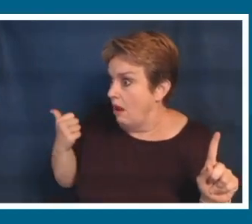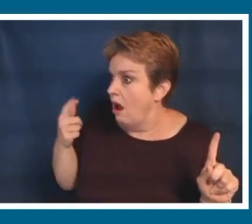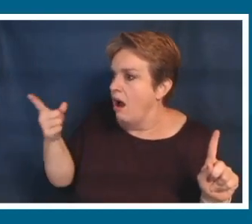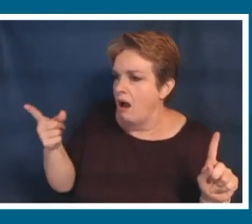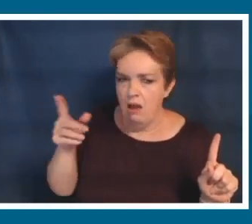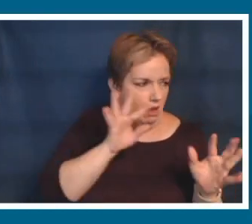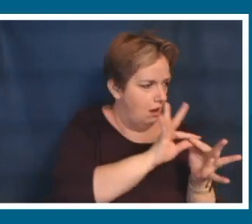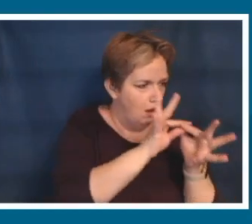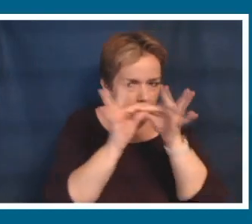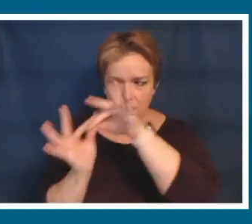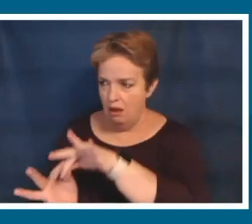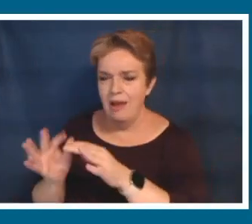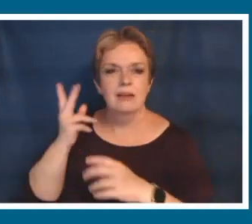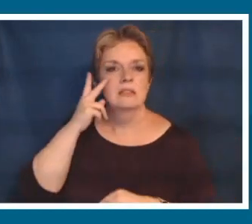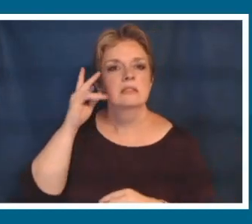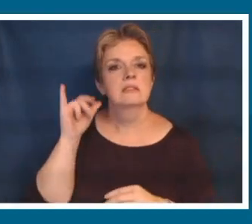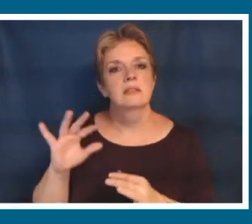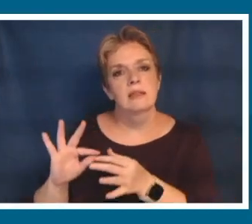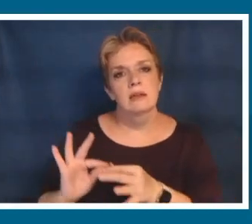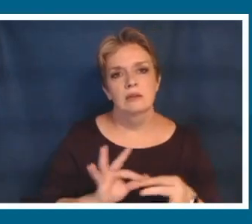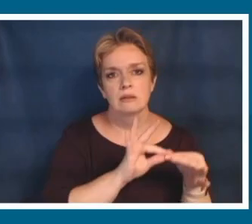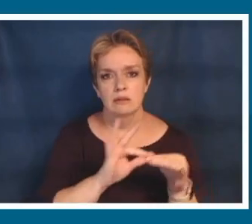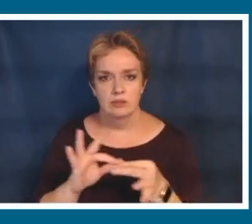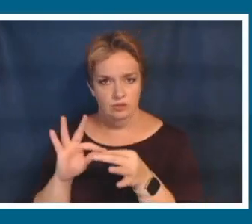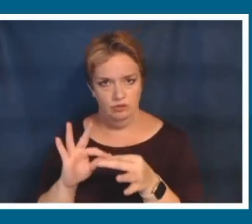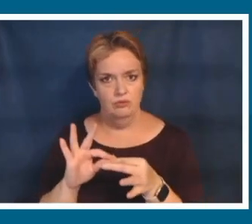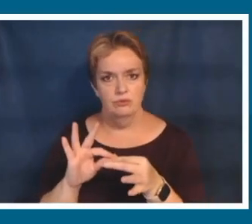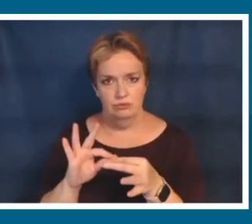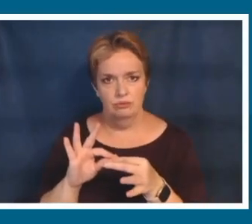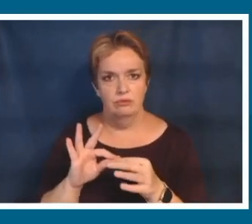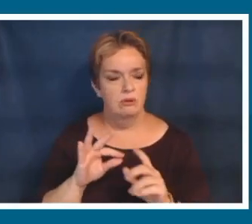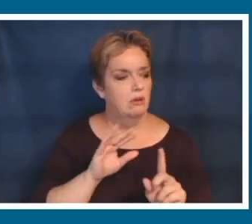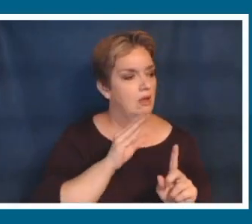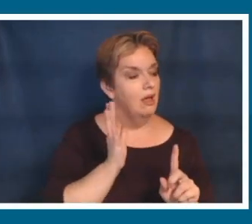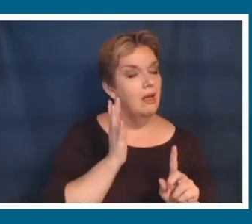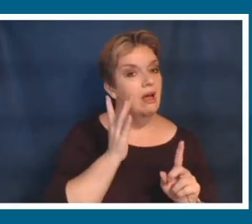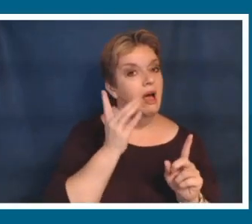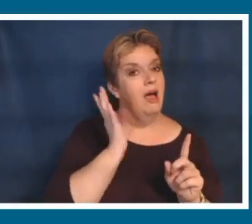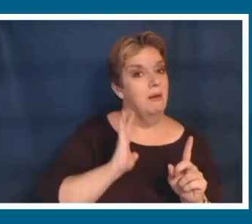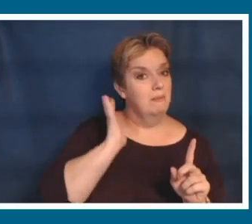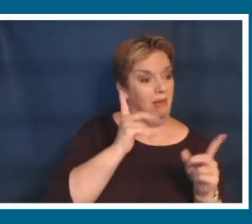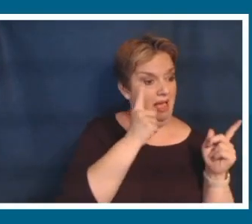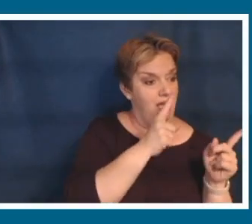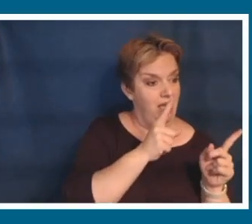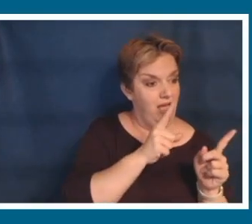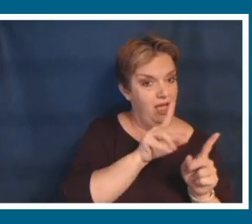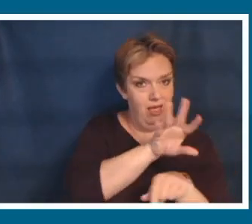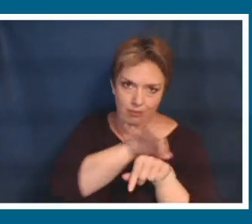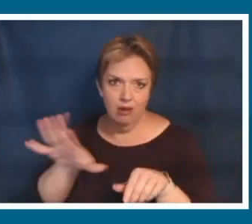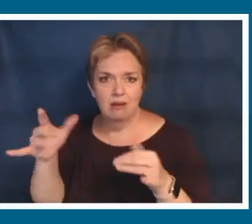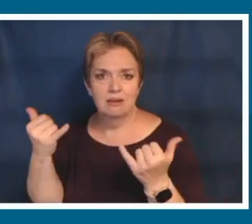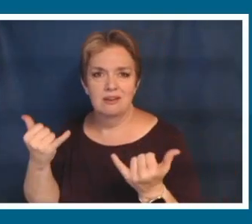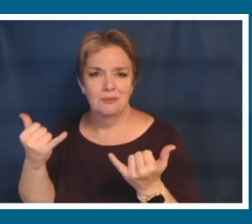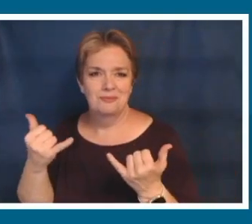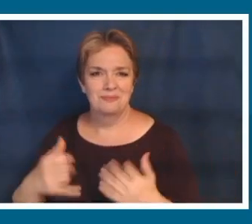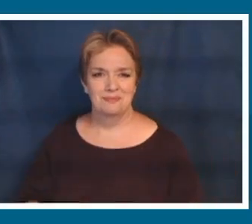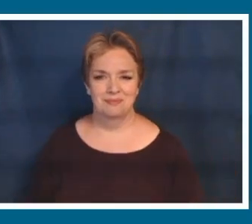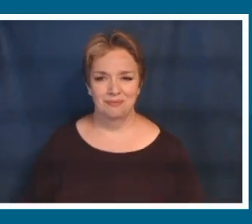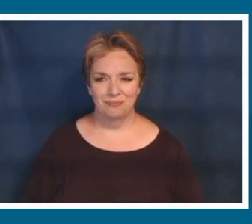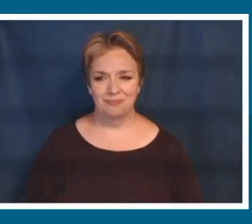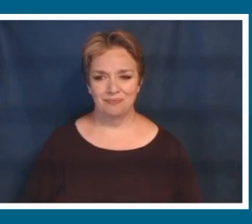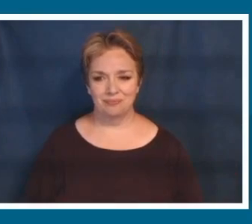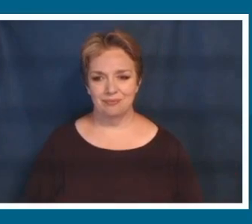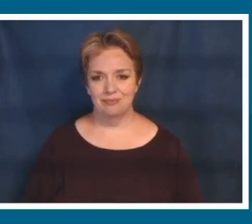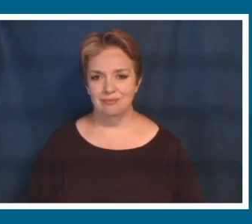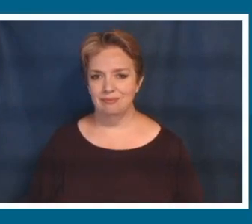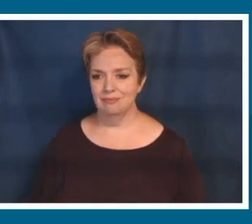of trace that narrative from the past to the present. Very, very well